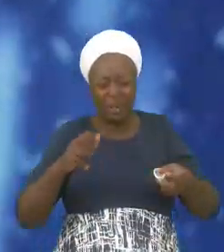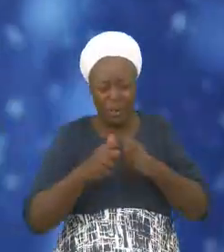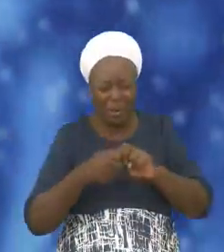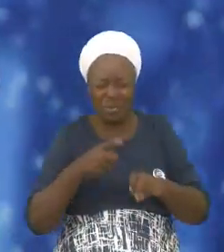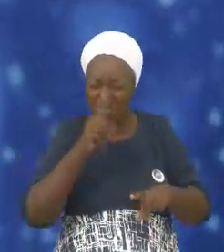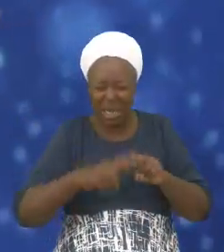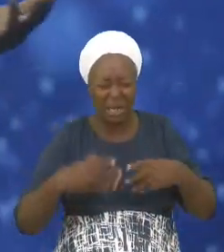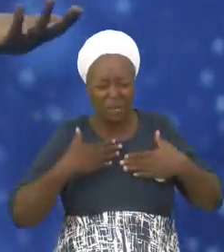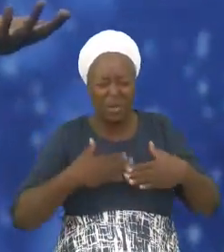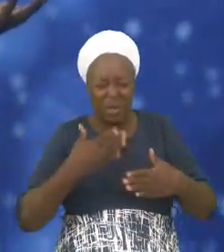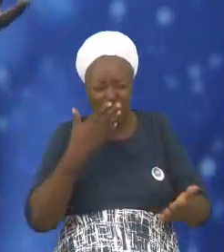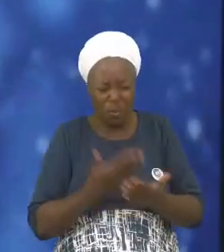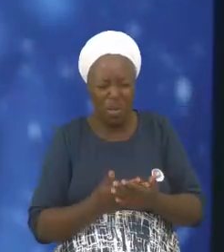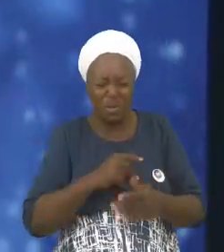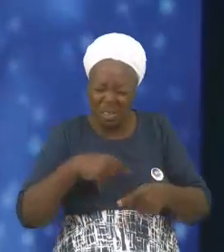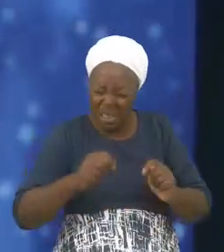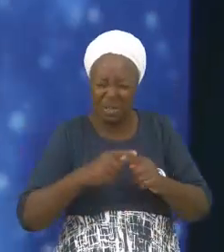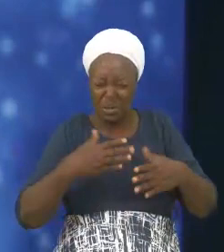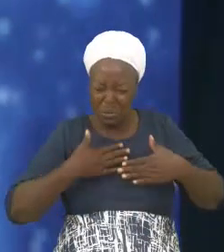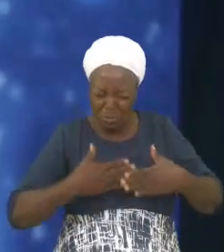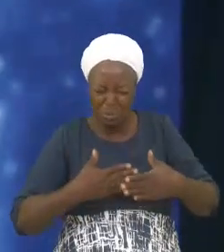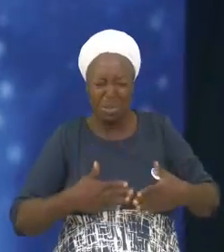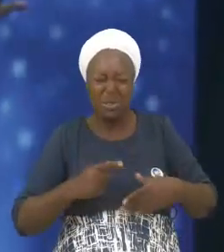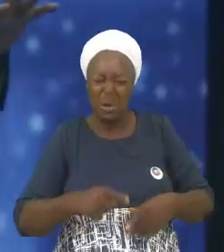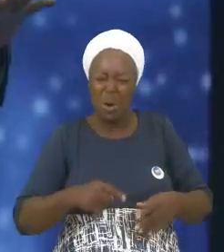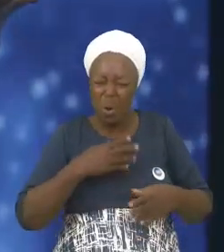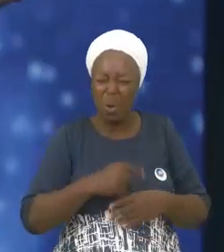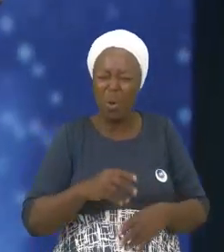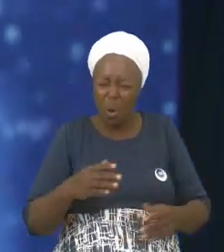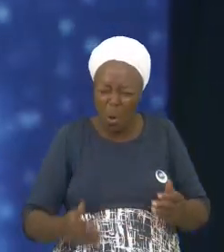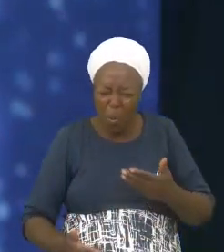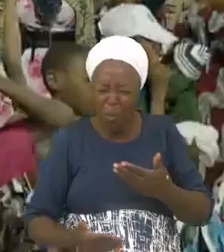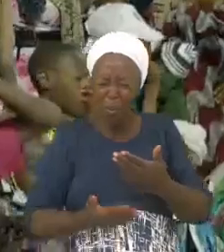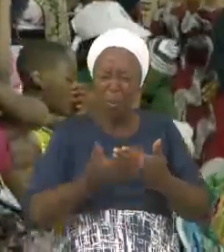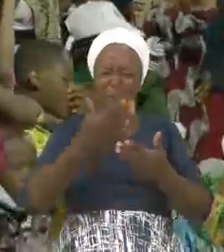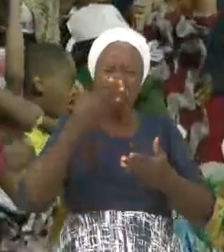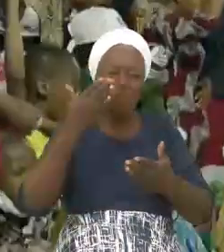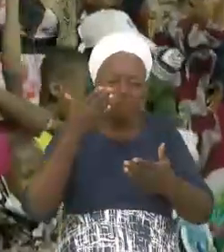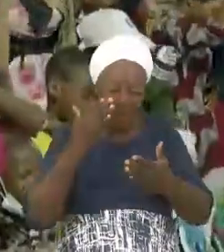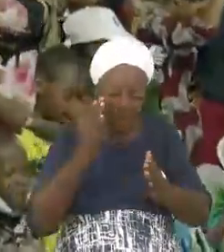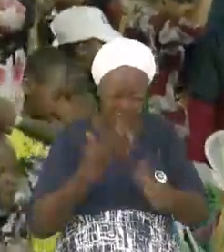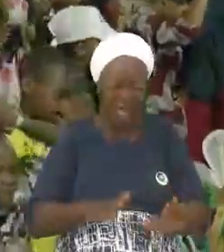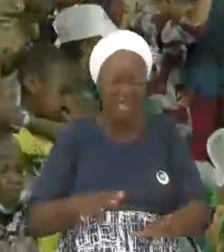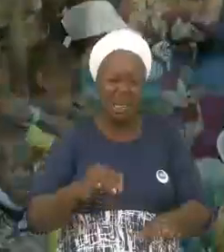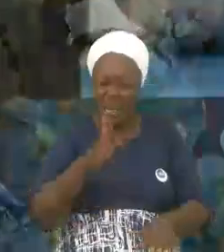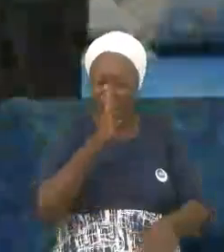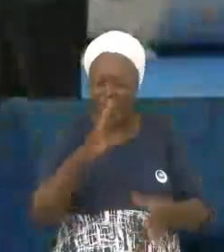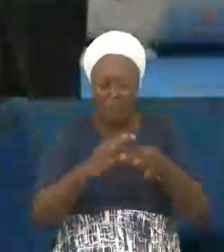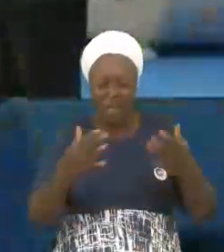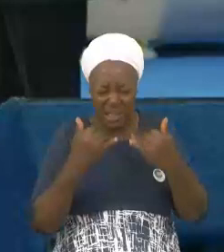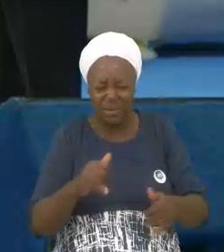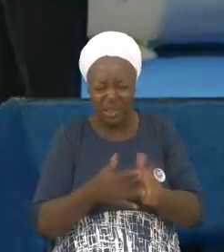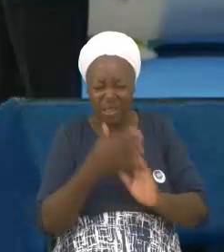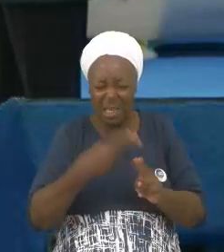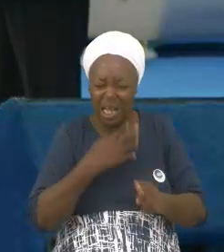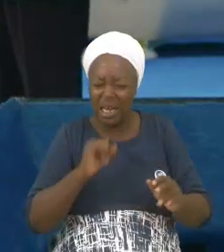trying to breathe, and you're almost suffocating, be released right now. And I pray that you breathe